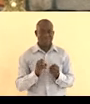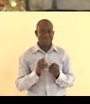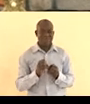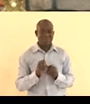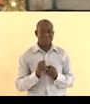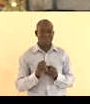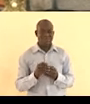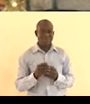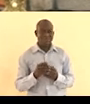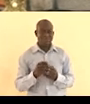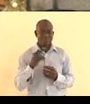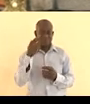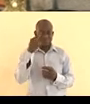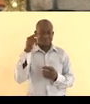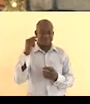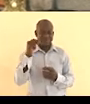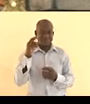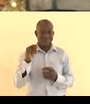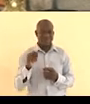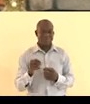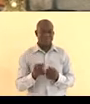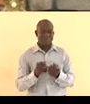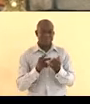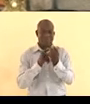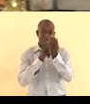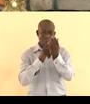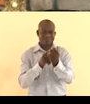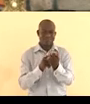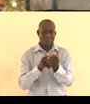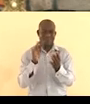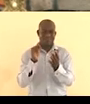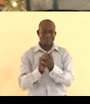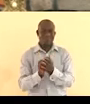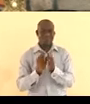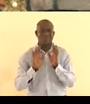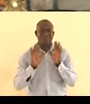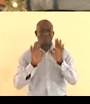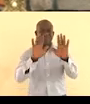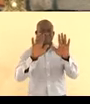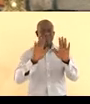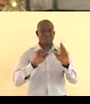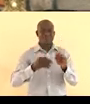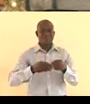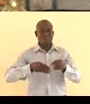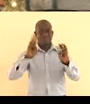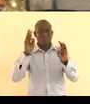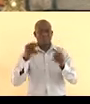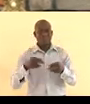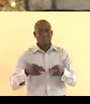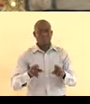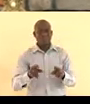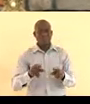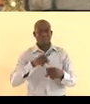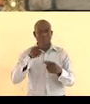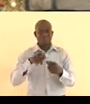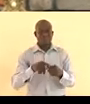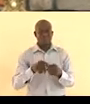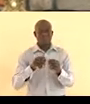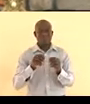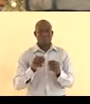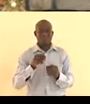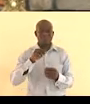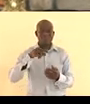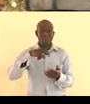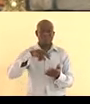interview of seeing a motorcade that nearly pushed him off the road, and when he staggered